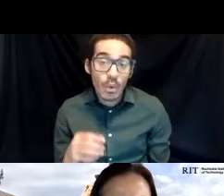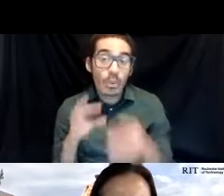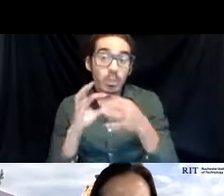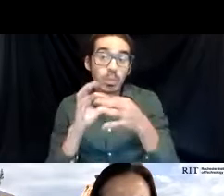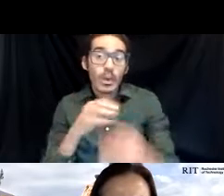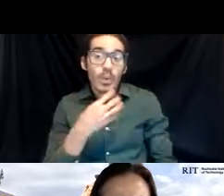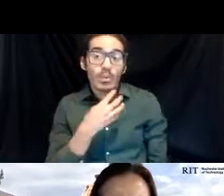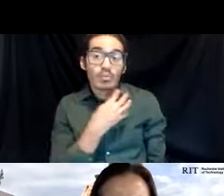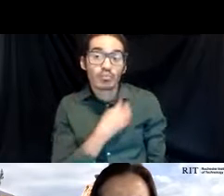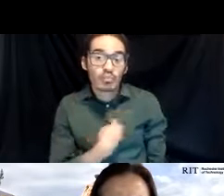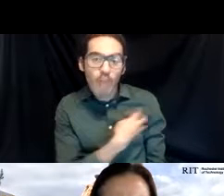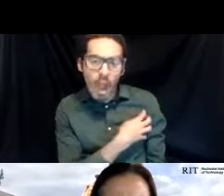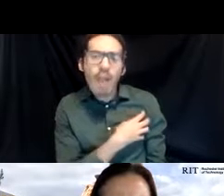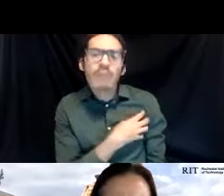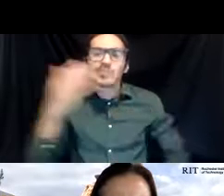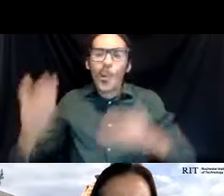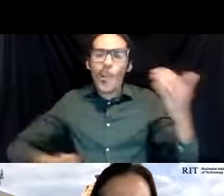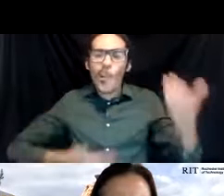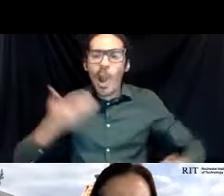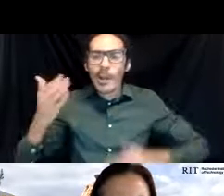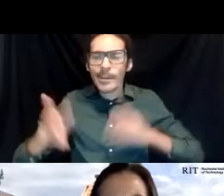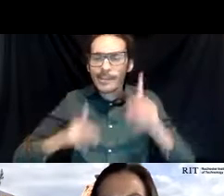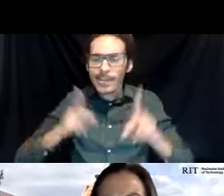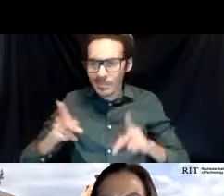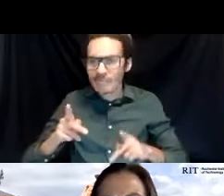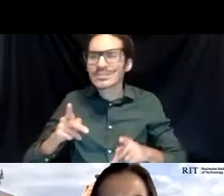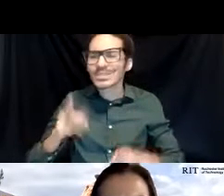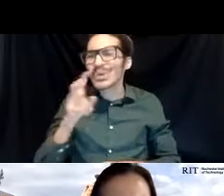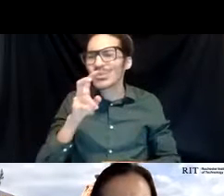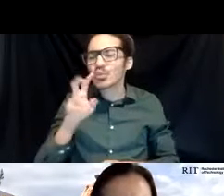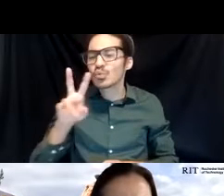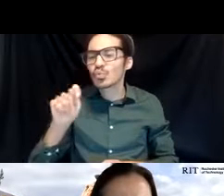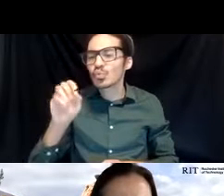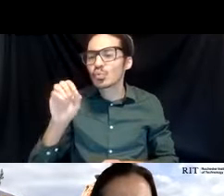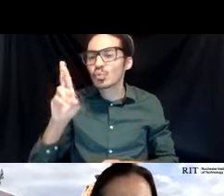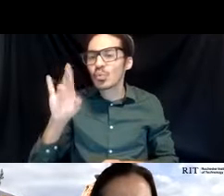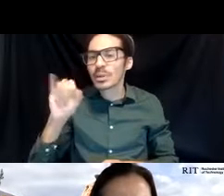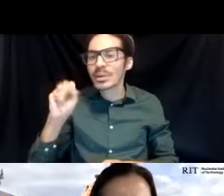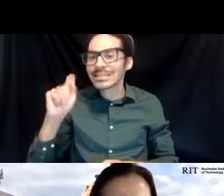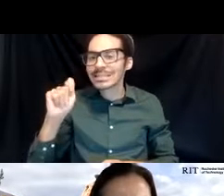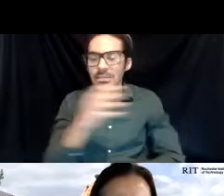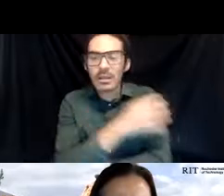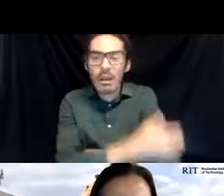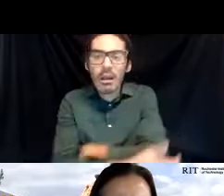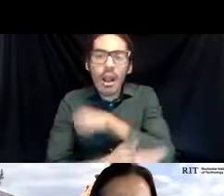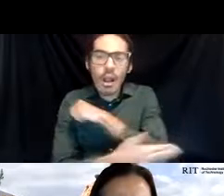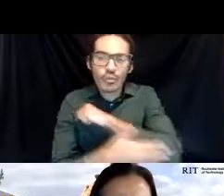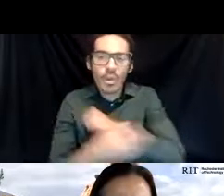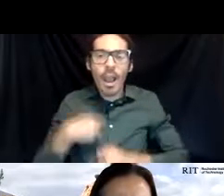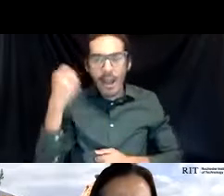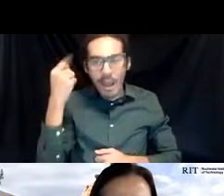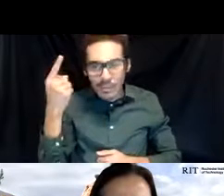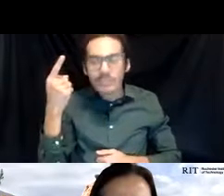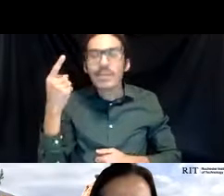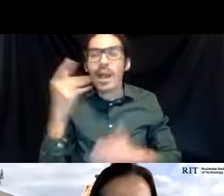we could say, welcoming people in terms of especially being a tourist country. But then I understand the obstacle when you come to